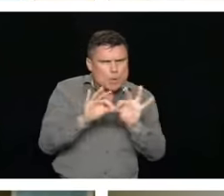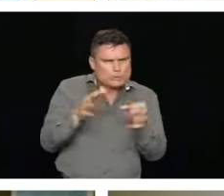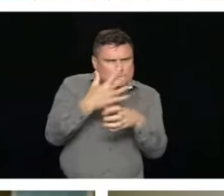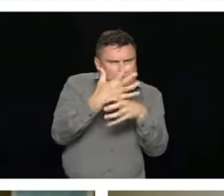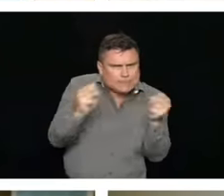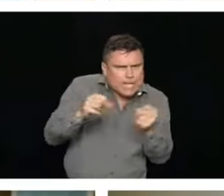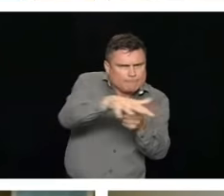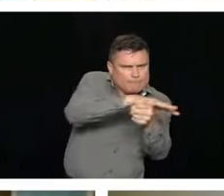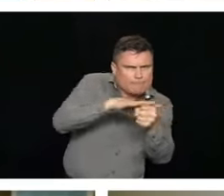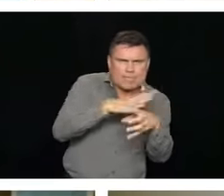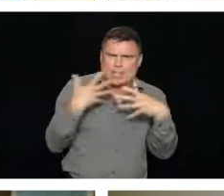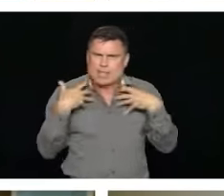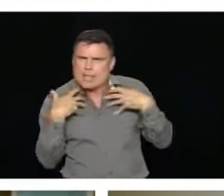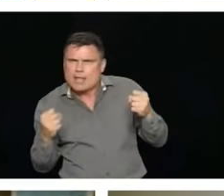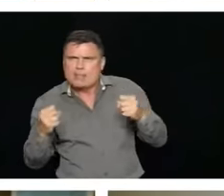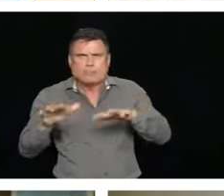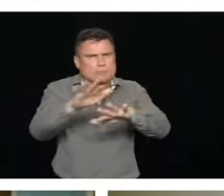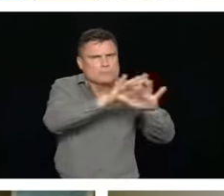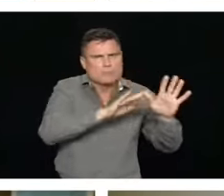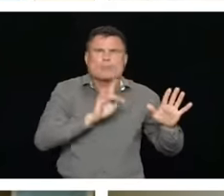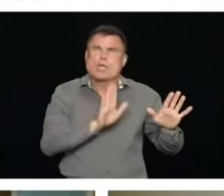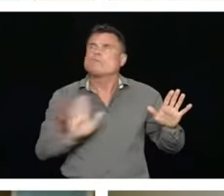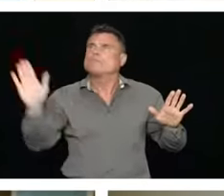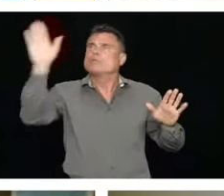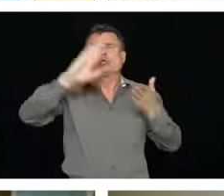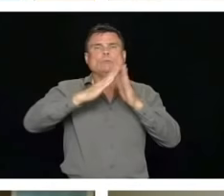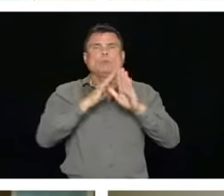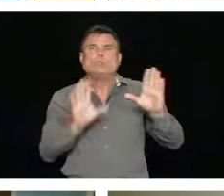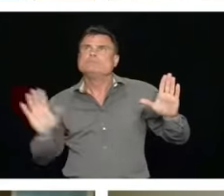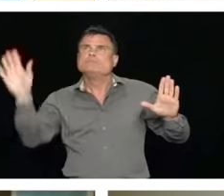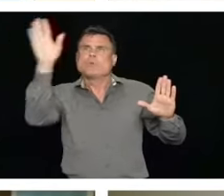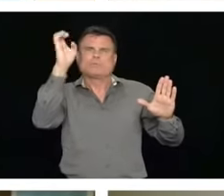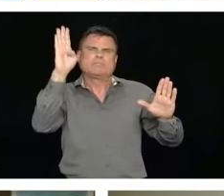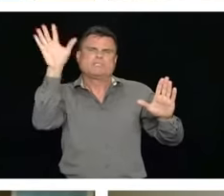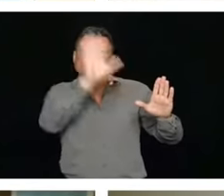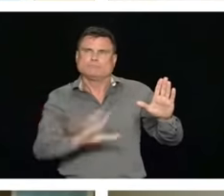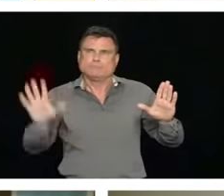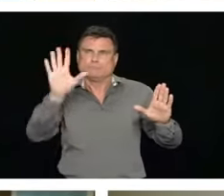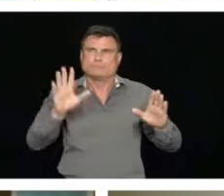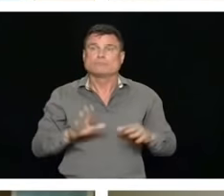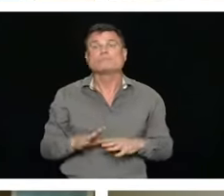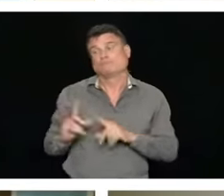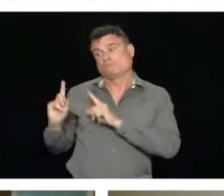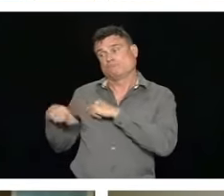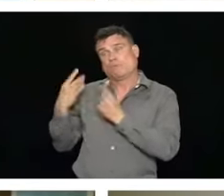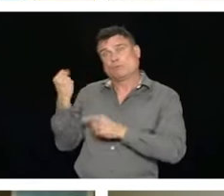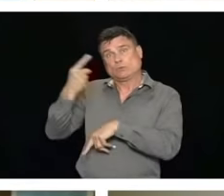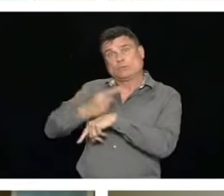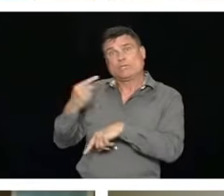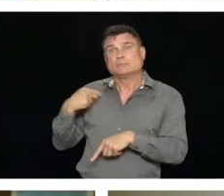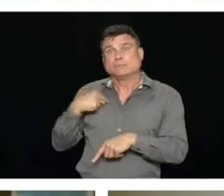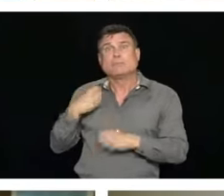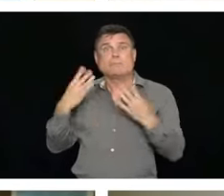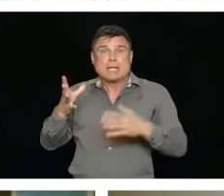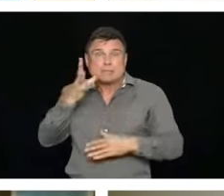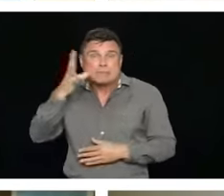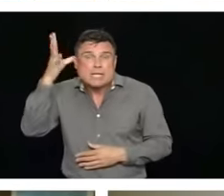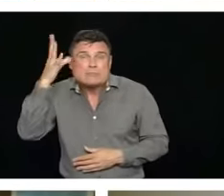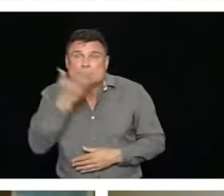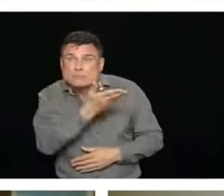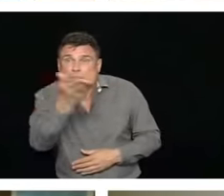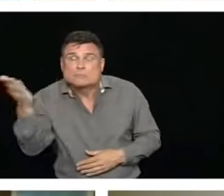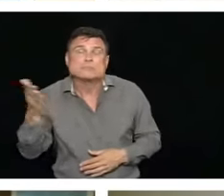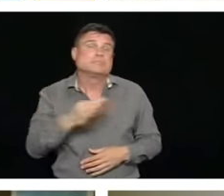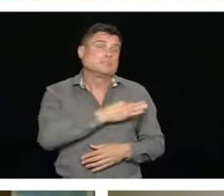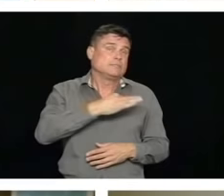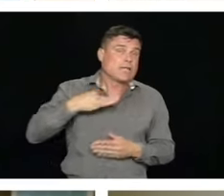few days, I've certainly heard from a lot of parents and staff and community members with questions and concerns, and I